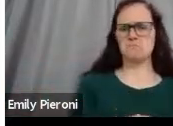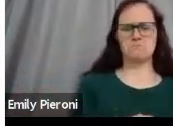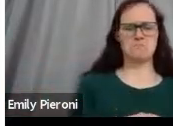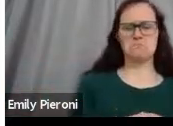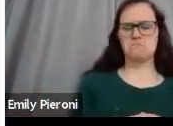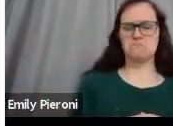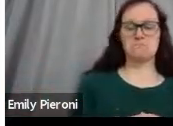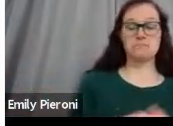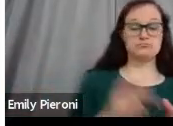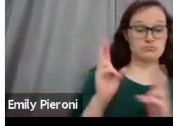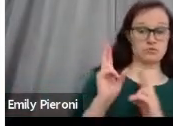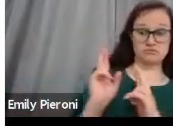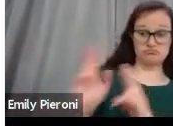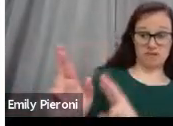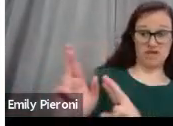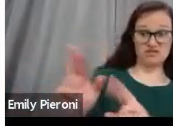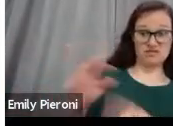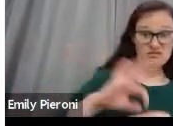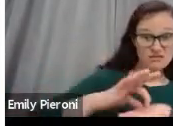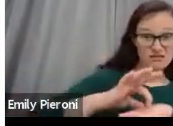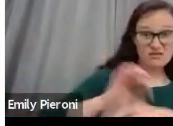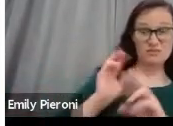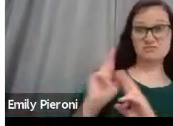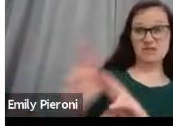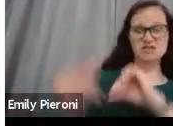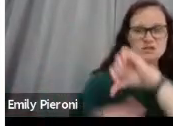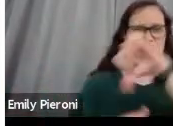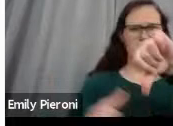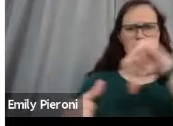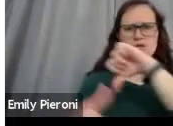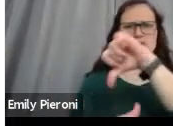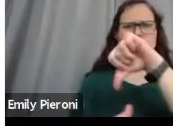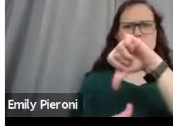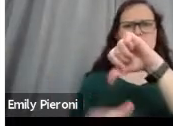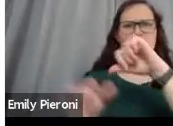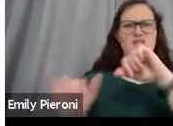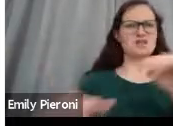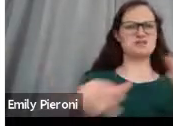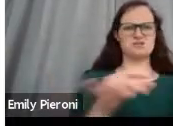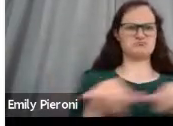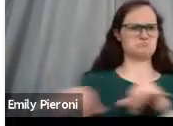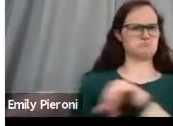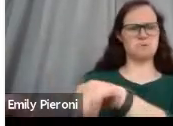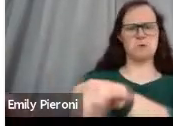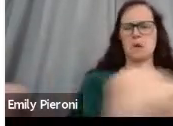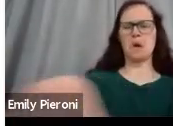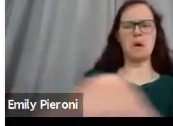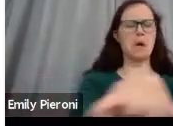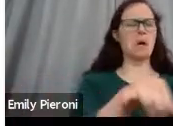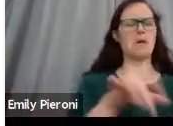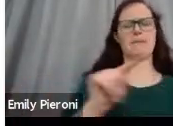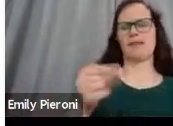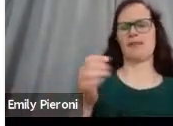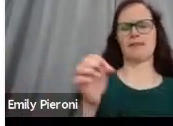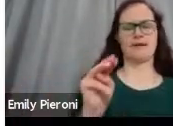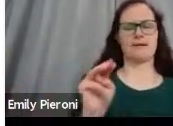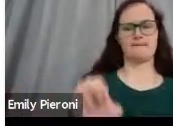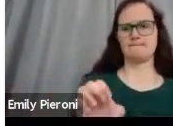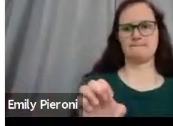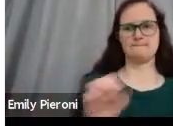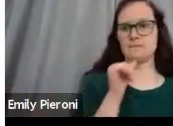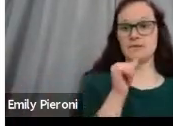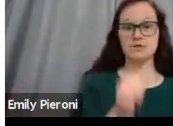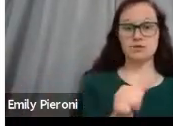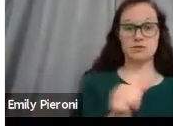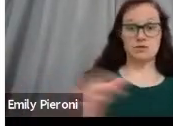Respecting the earth, respecting each other's, those are universal themes that take place in stories. We don't often associate data with that,